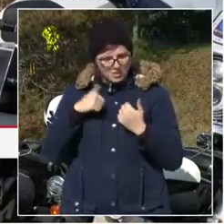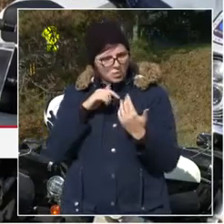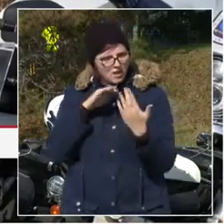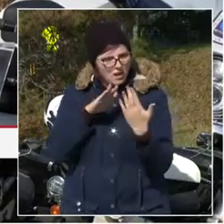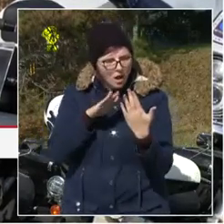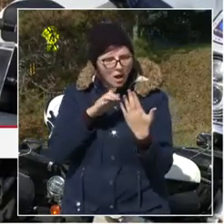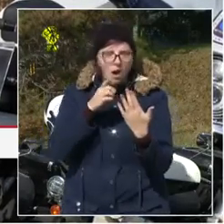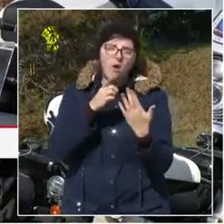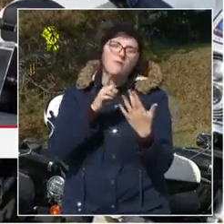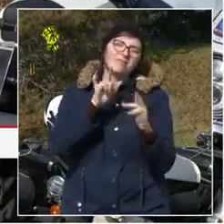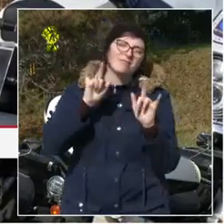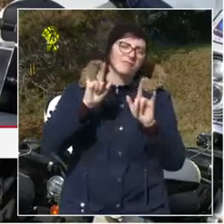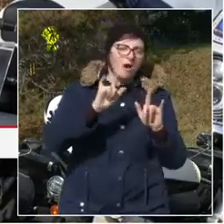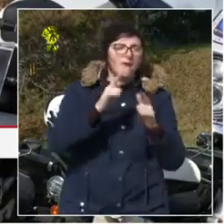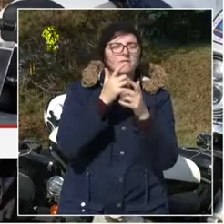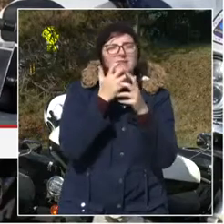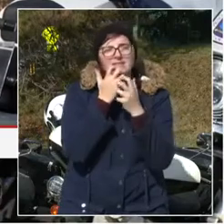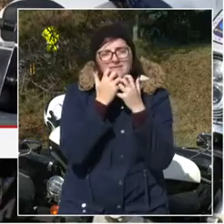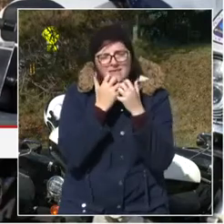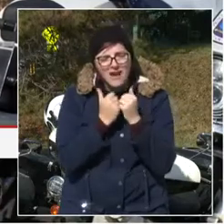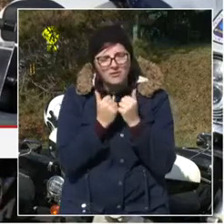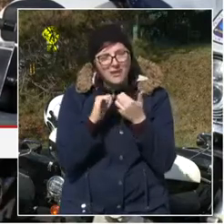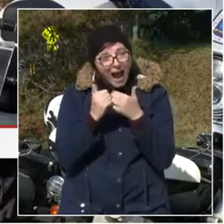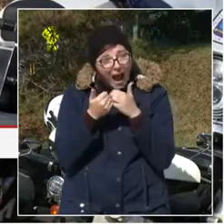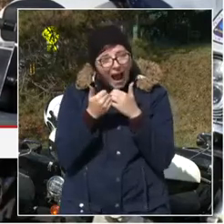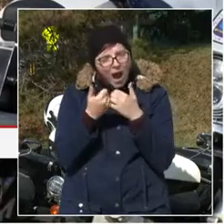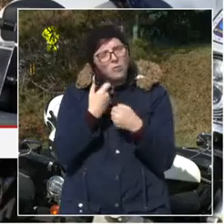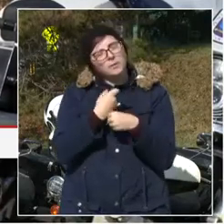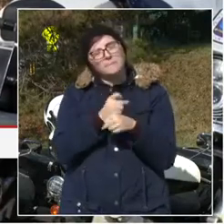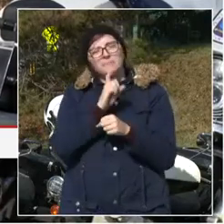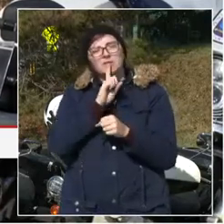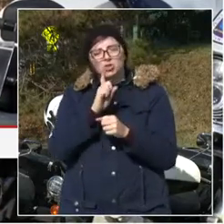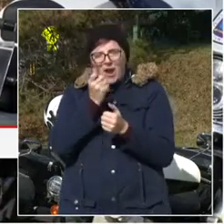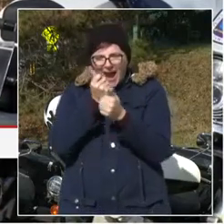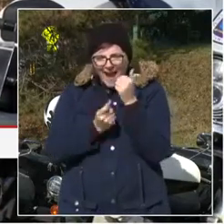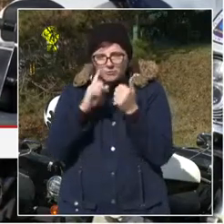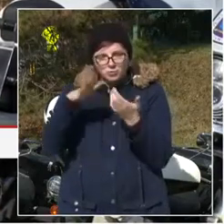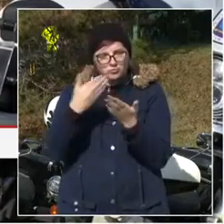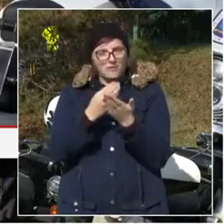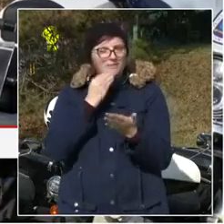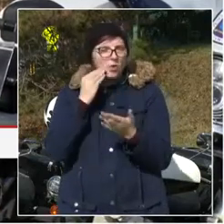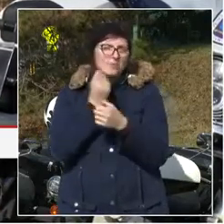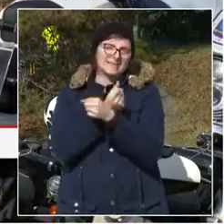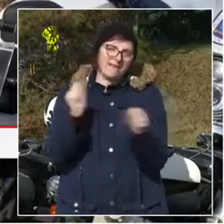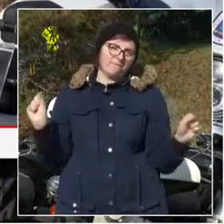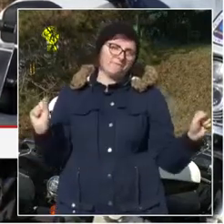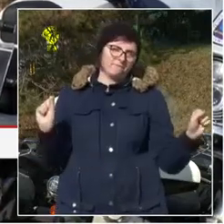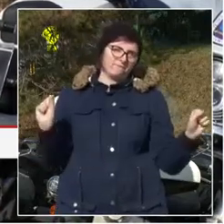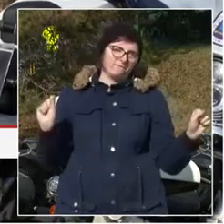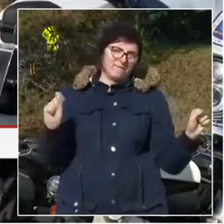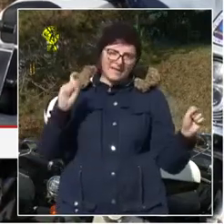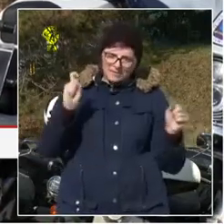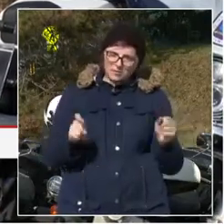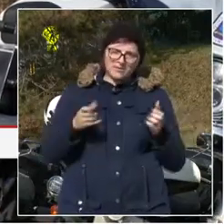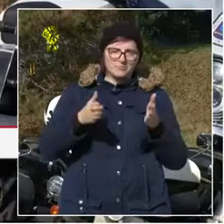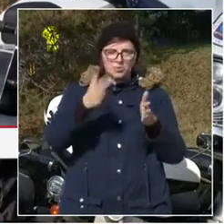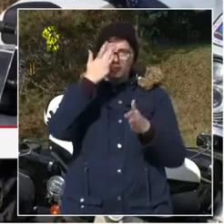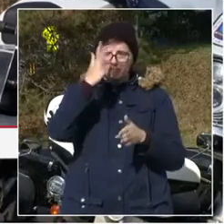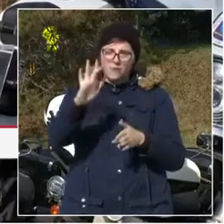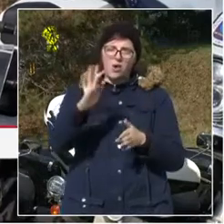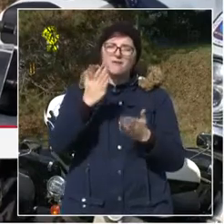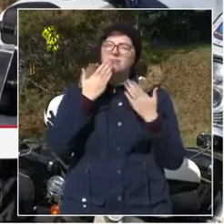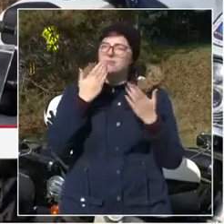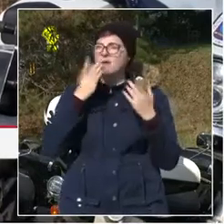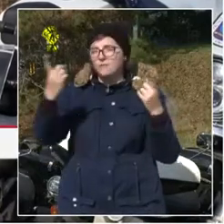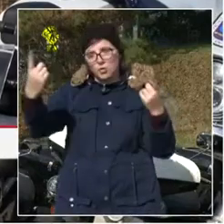caring this holiday season by working together to get everyone home safely. Let's all be street smart. I want to thank you